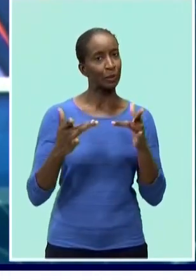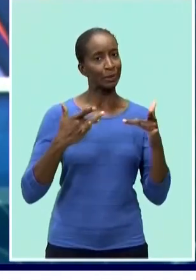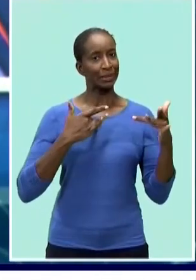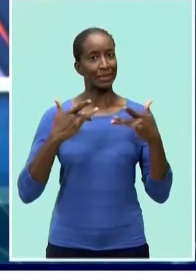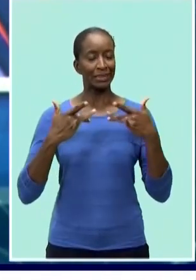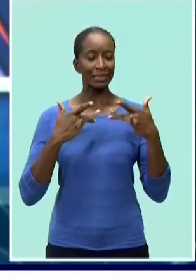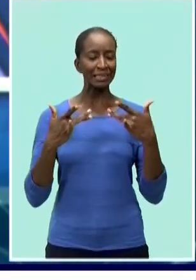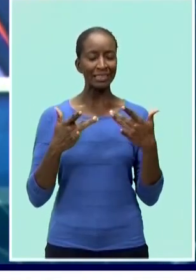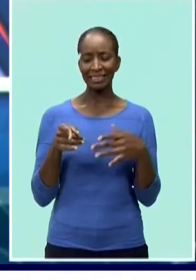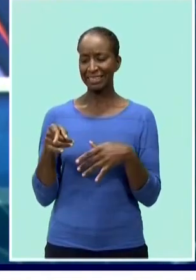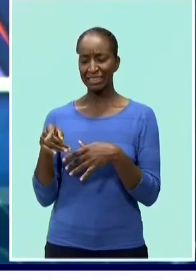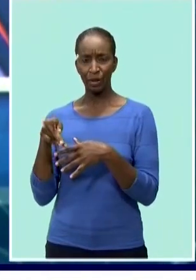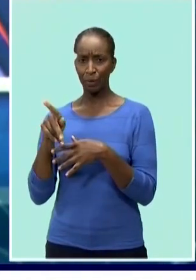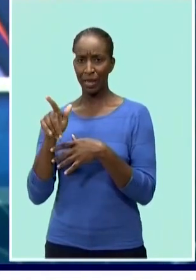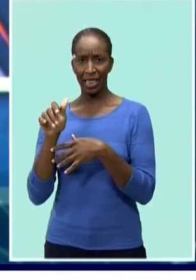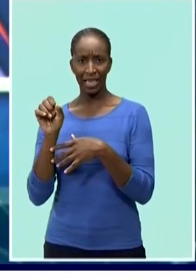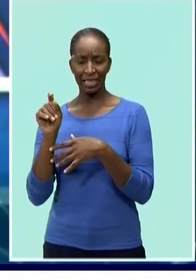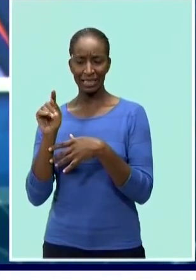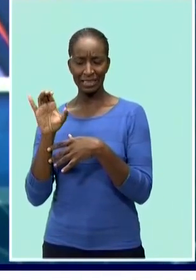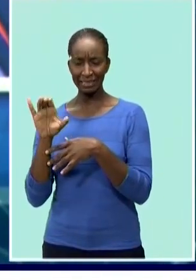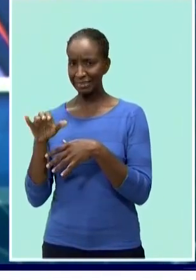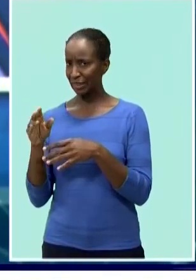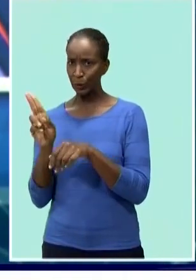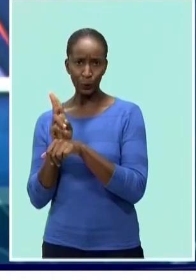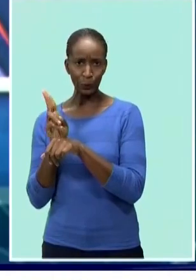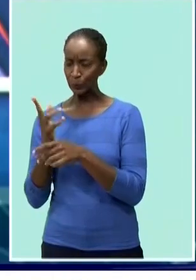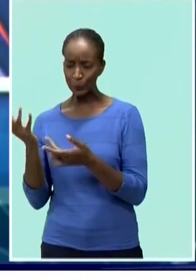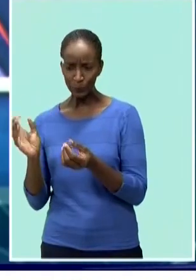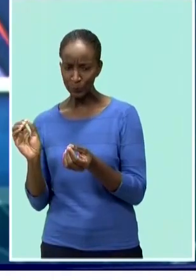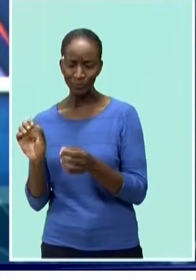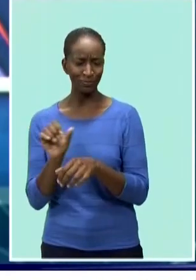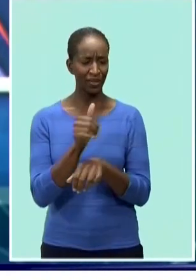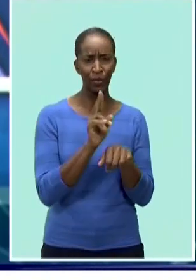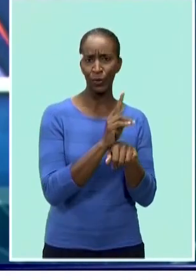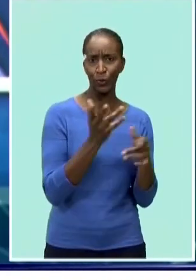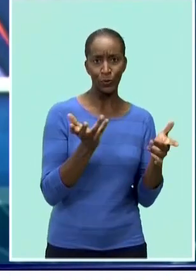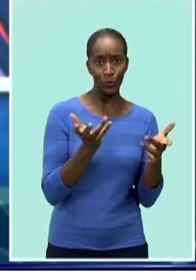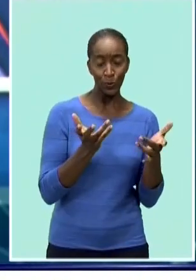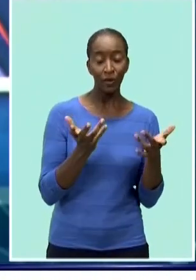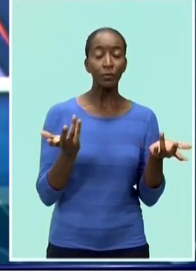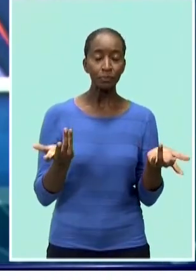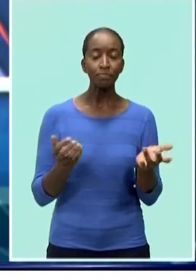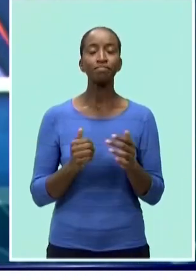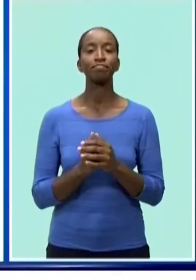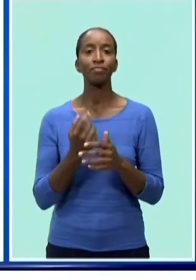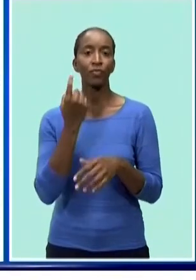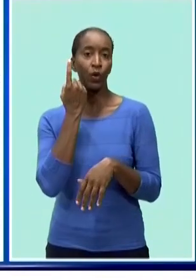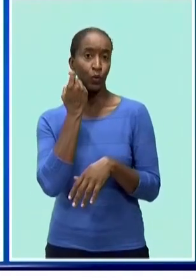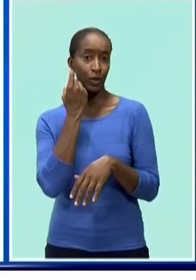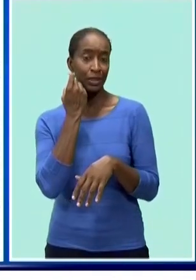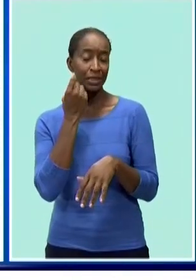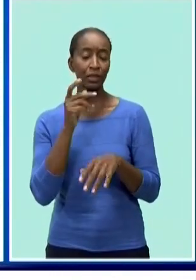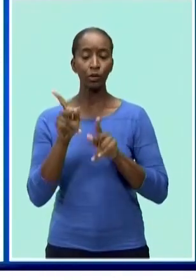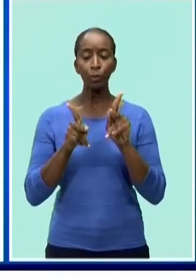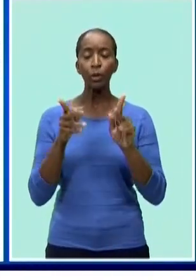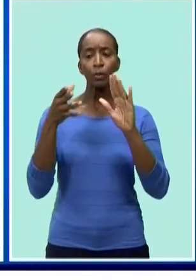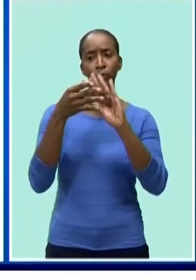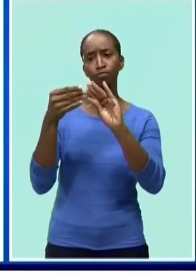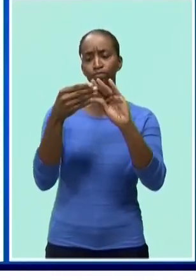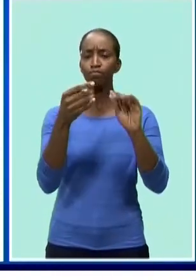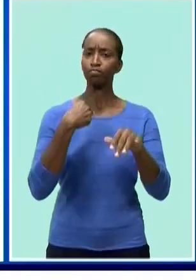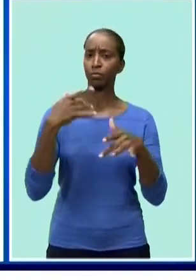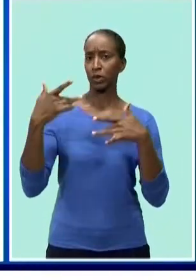some alternatives, particularly the biodegradable packaging. Now, the most recent opportunity to do so was at the latest town hall